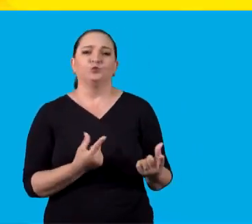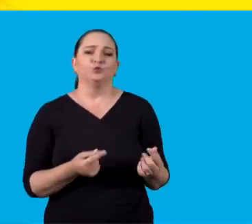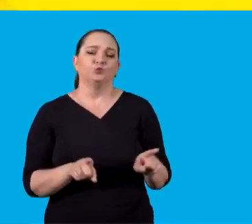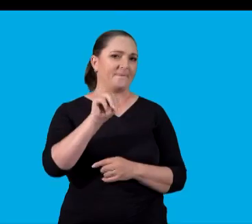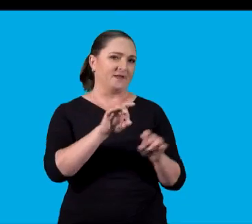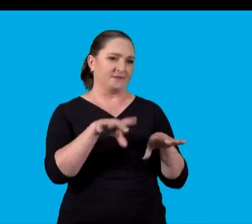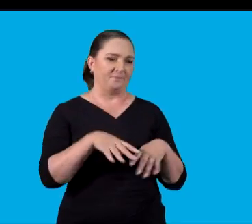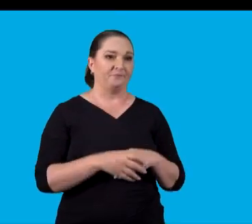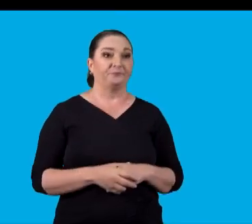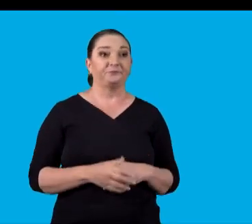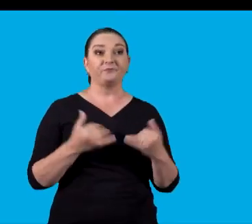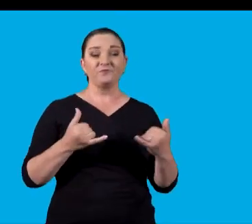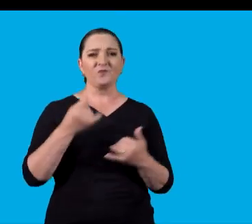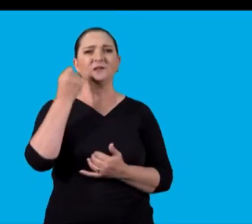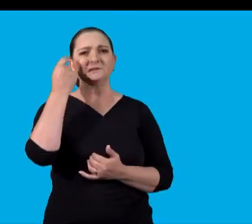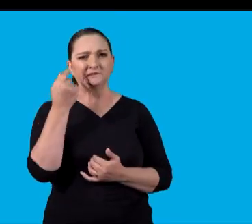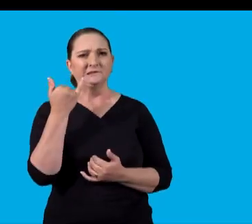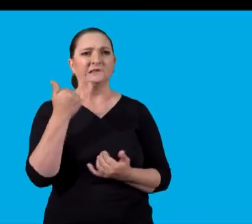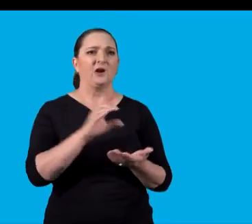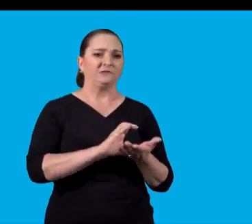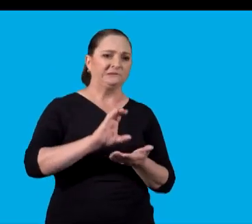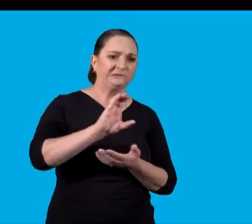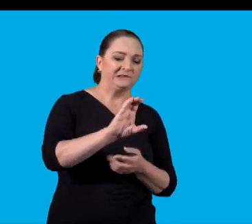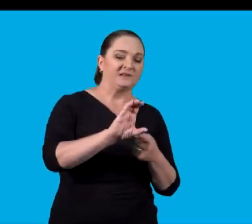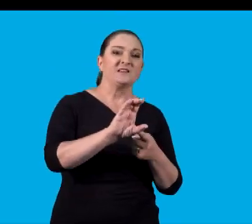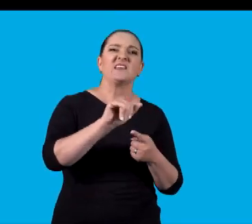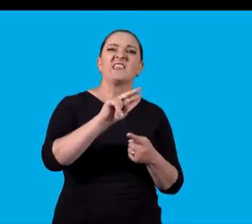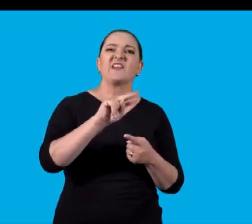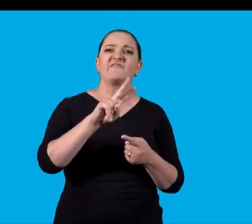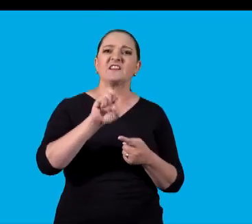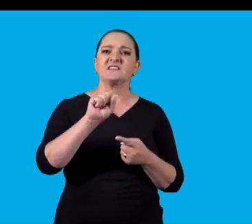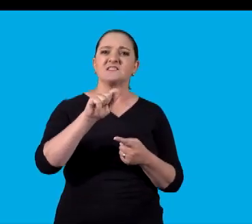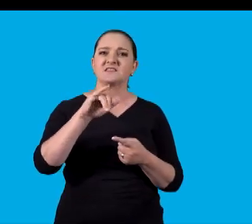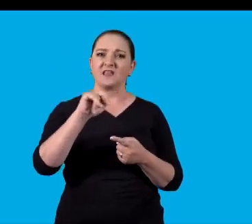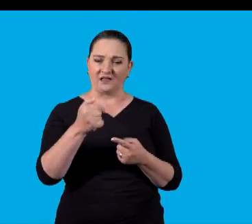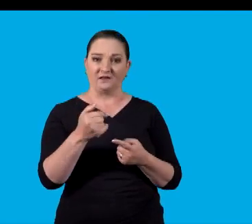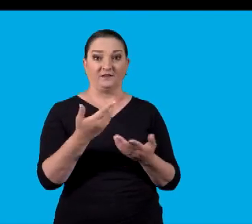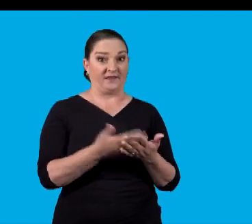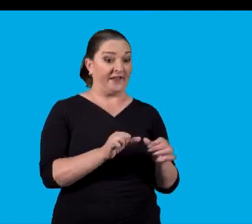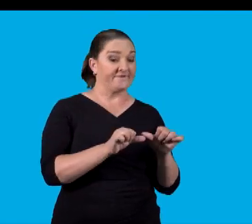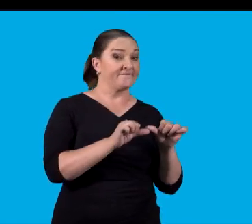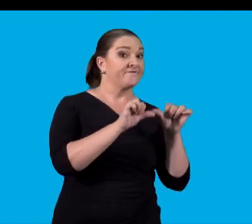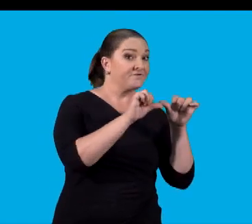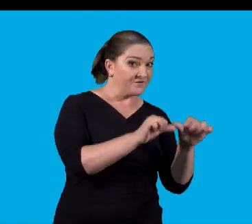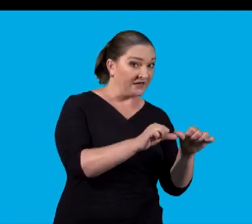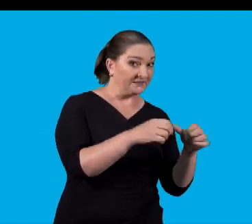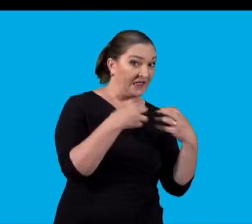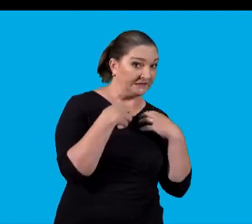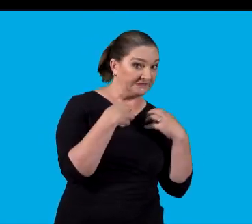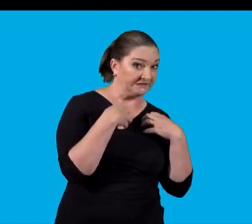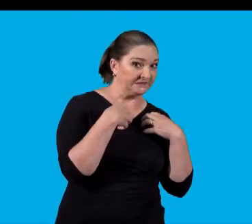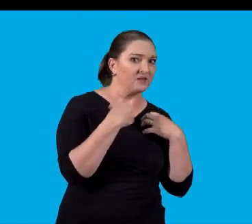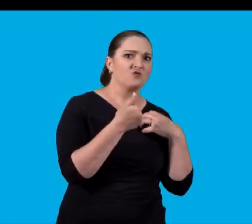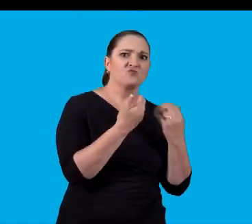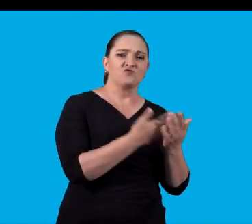you do so. We understand that under investing activities, we have two main aspects. There is our fixed assets, whereby we have